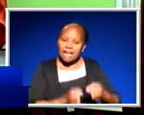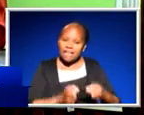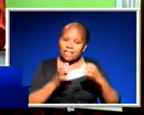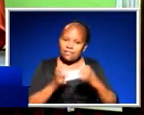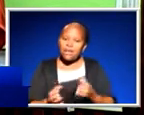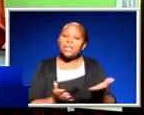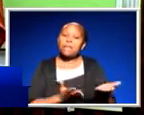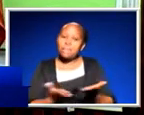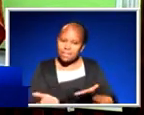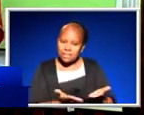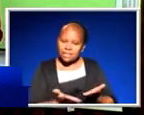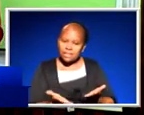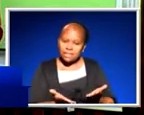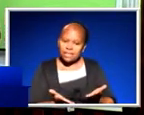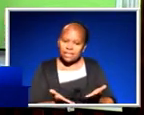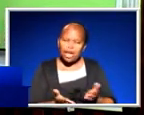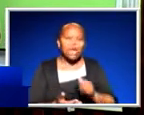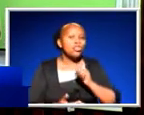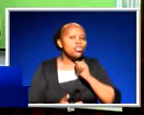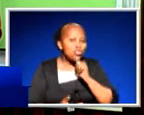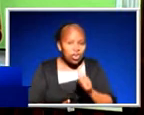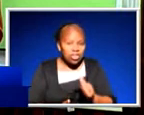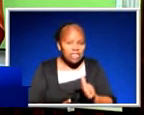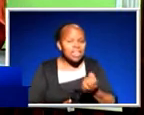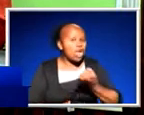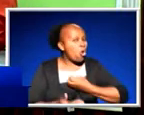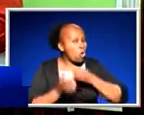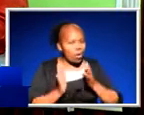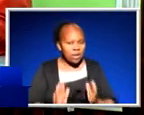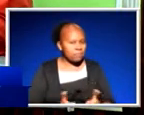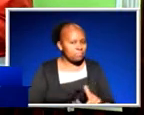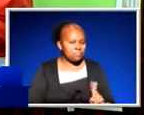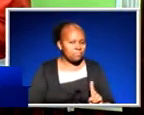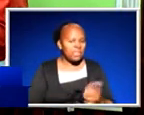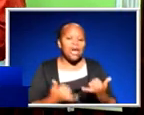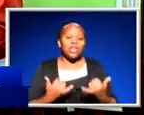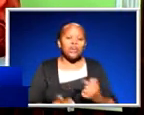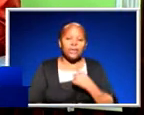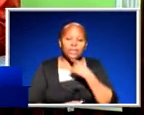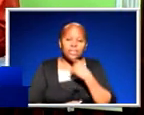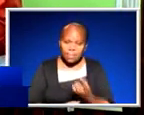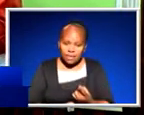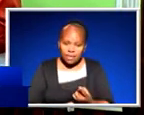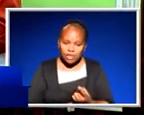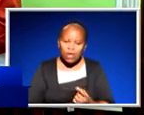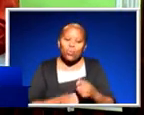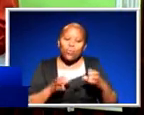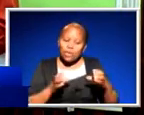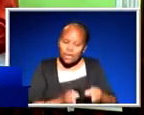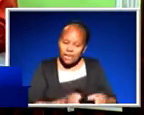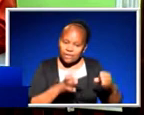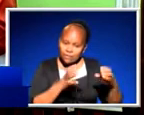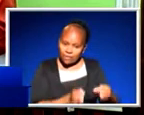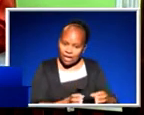the businesses and not the owners. And we have said we can